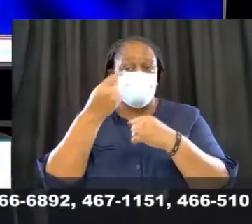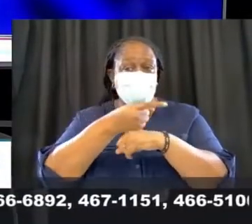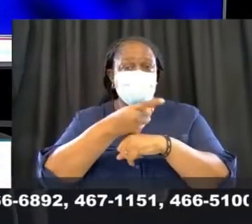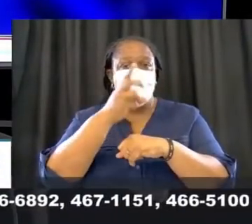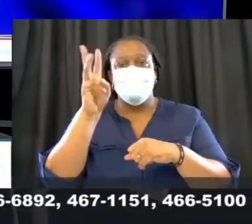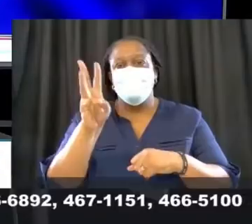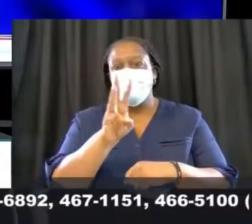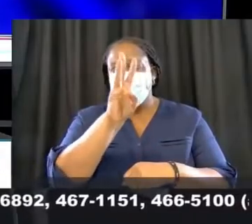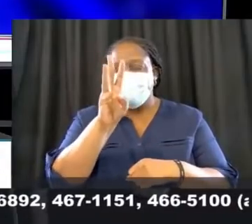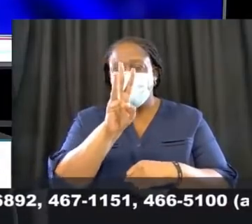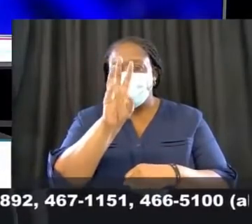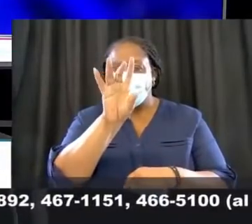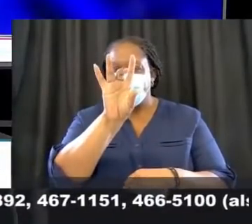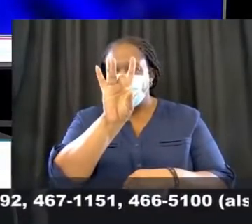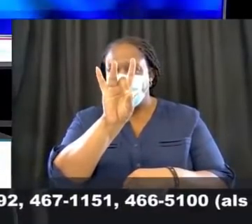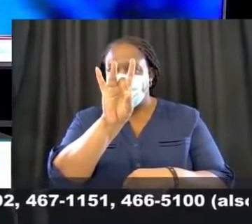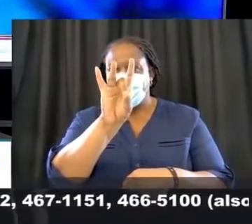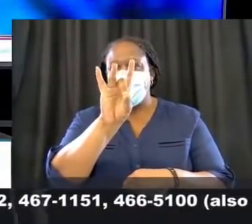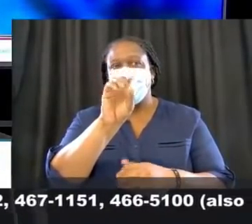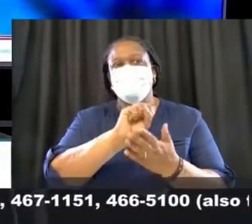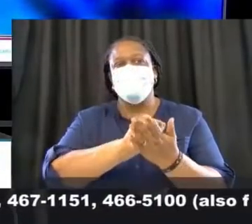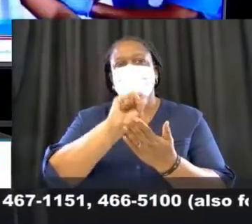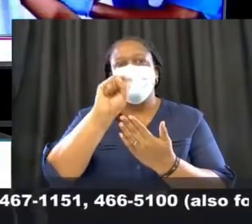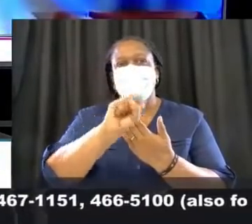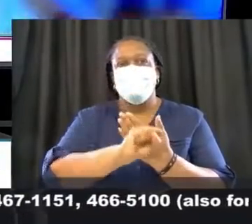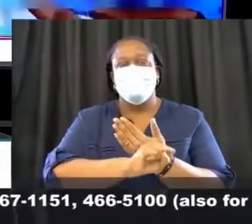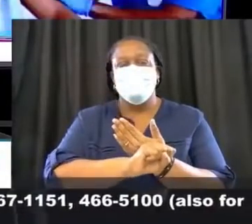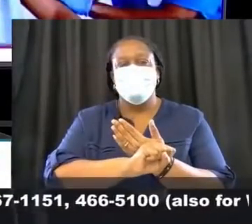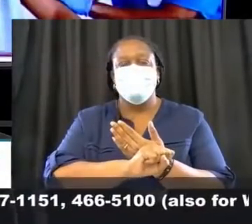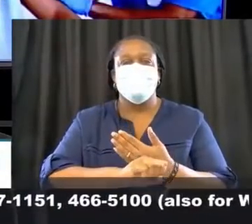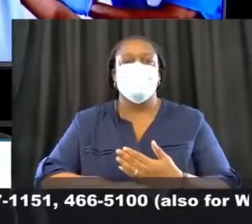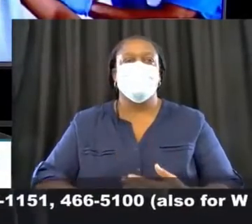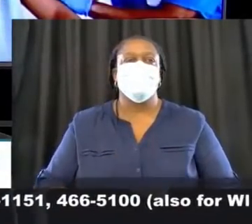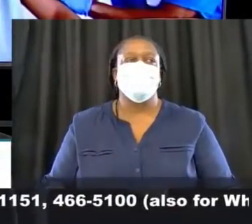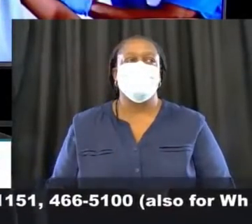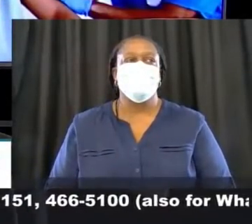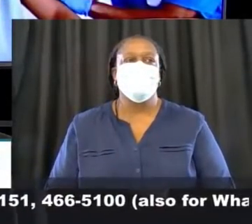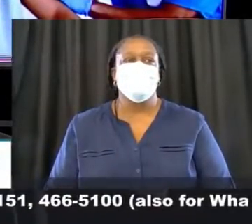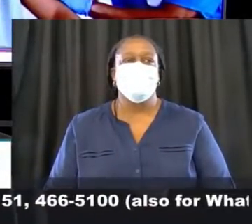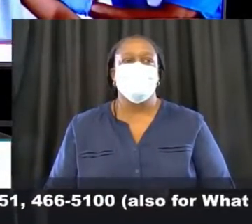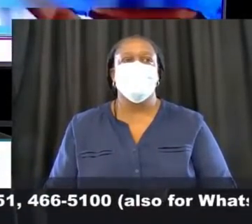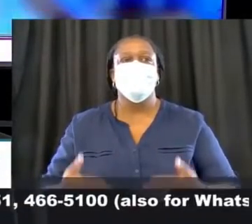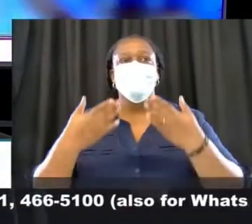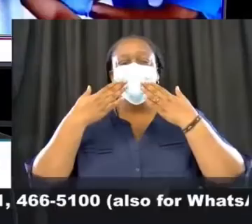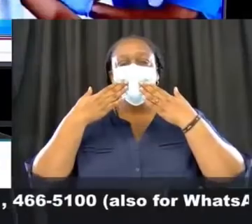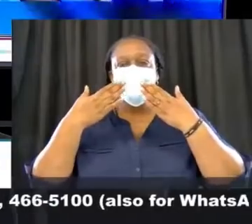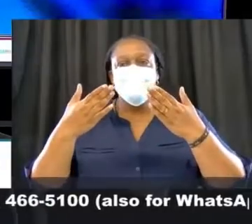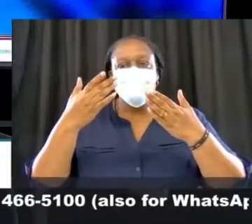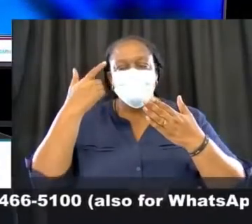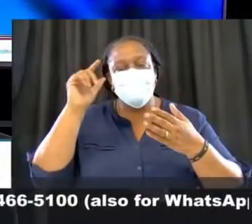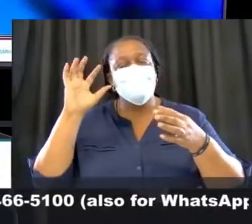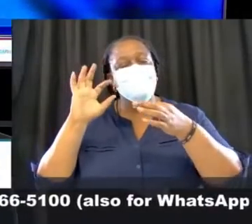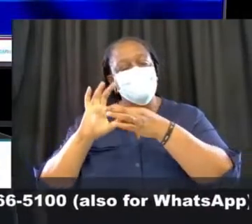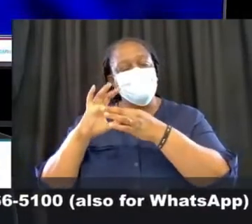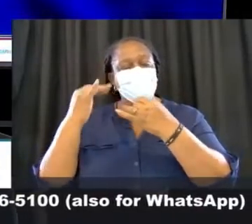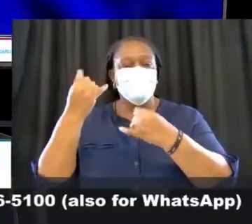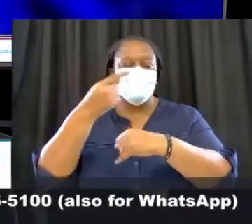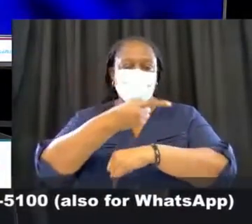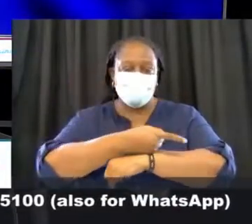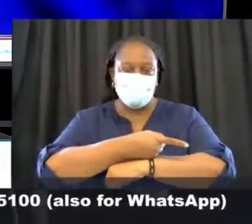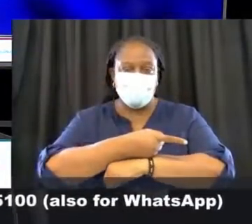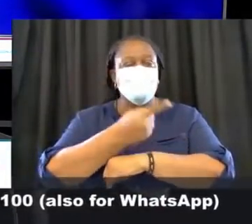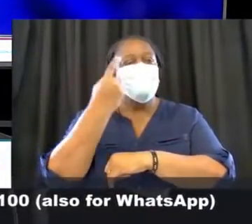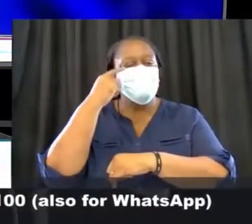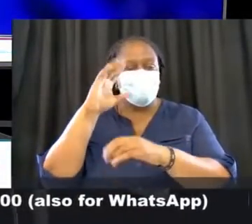September, 2021. I am Les Roy Williams. Thank you very much for joining us